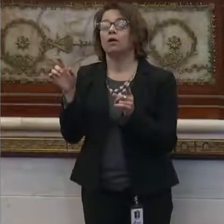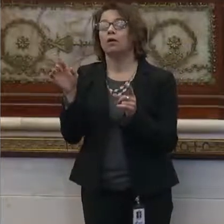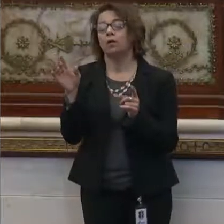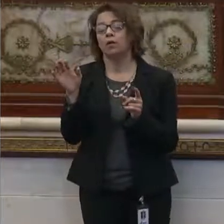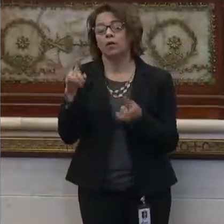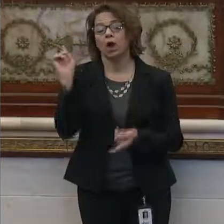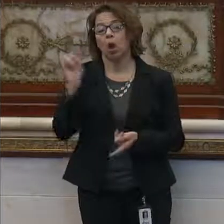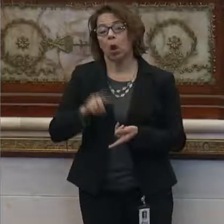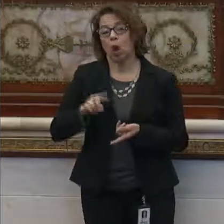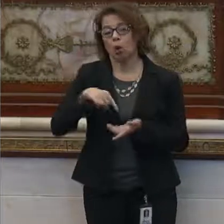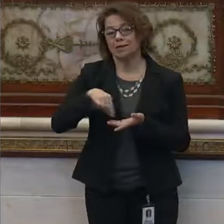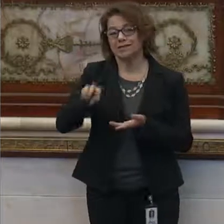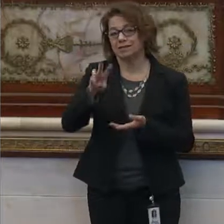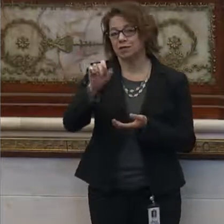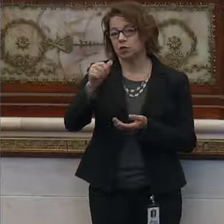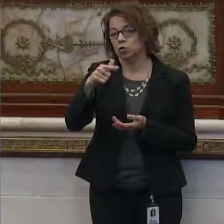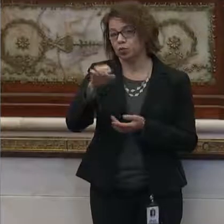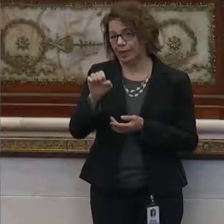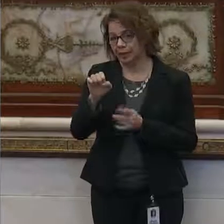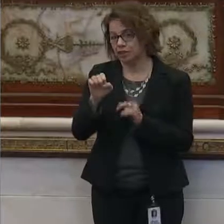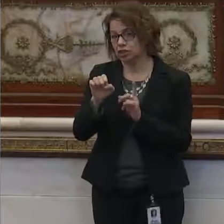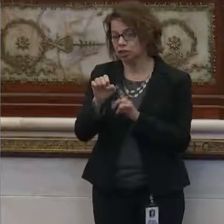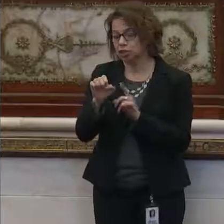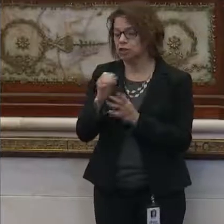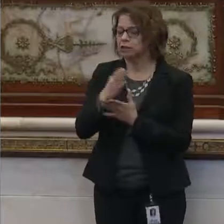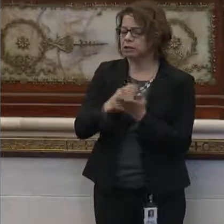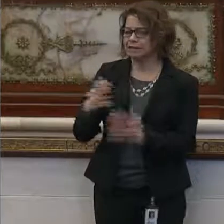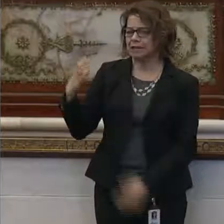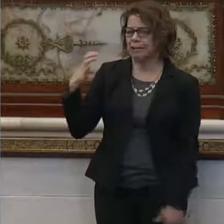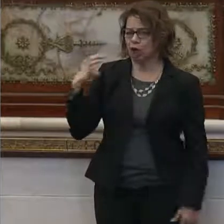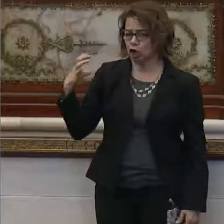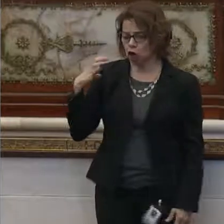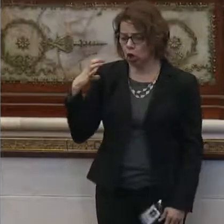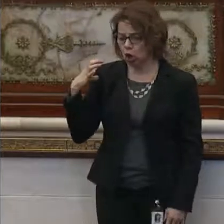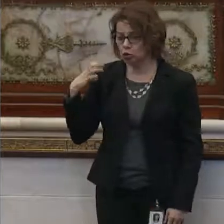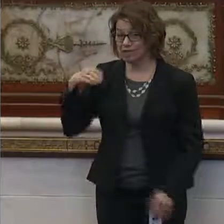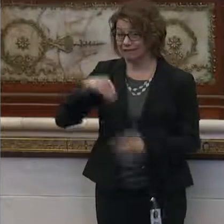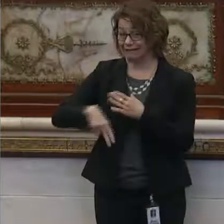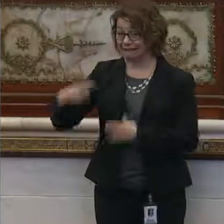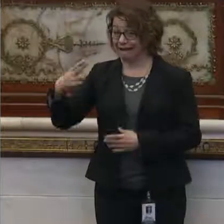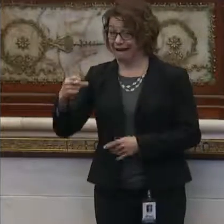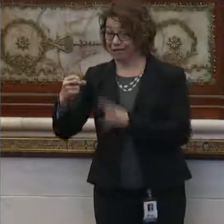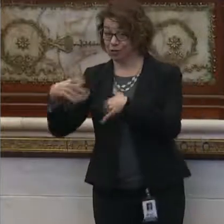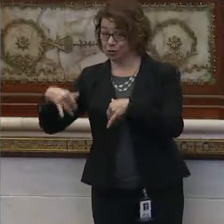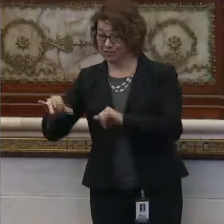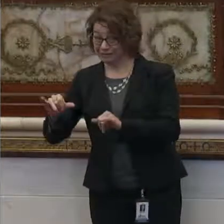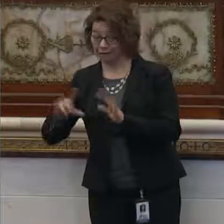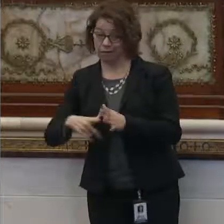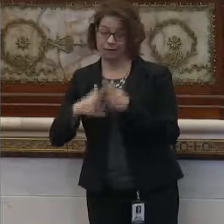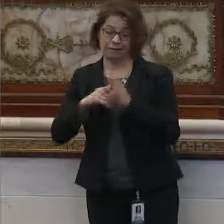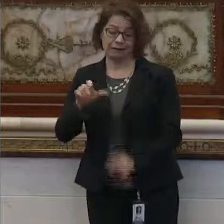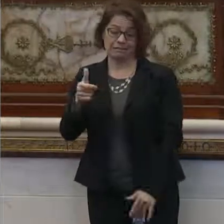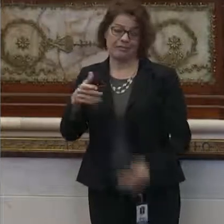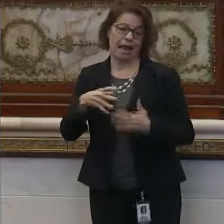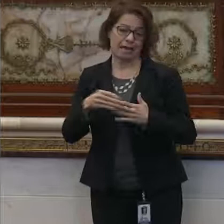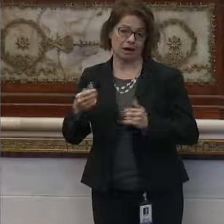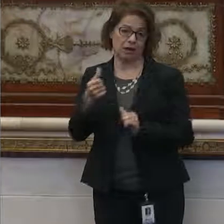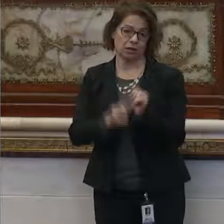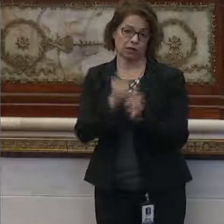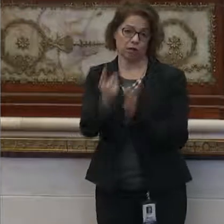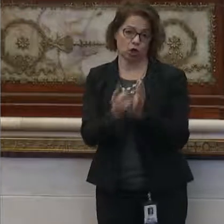The lowest wage, some of our coaches that are in high school would start out at $10 an